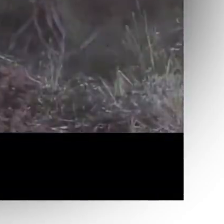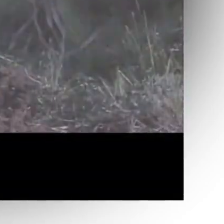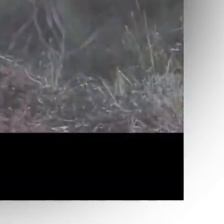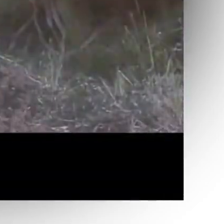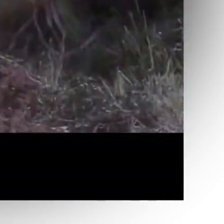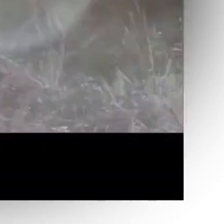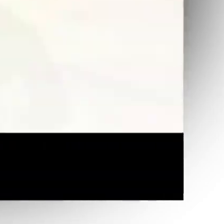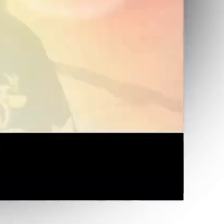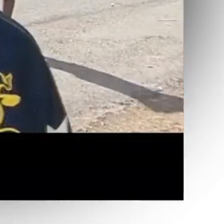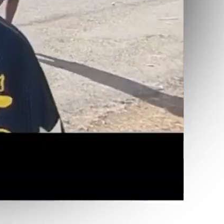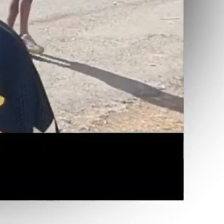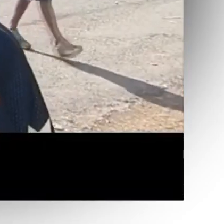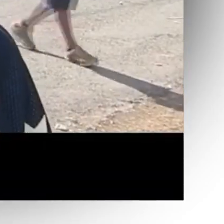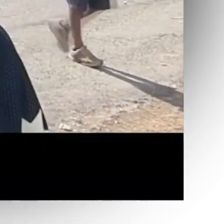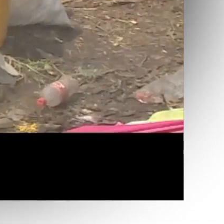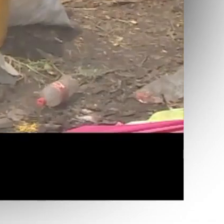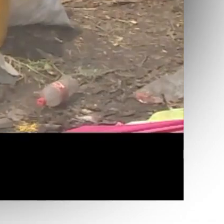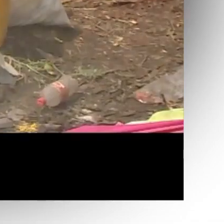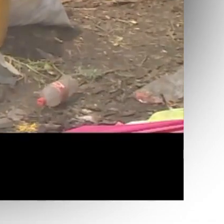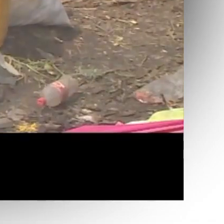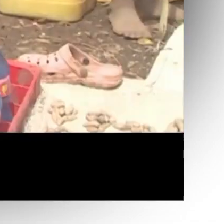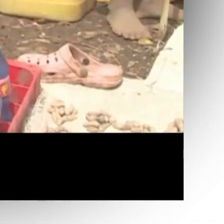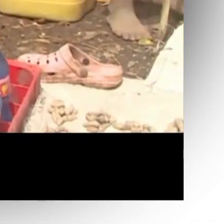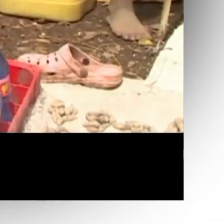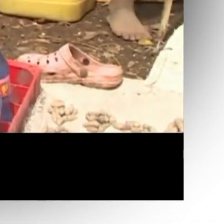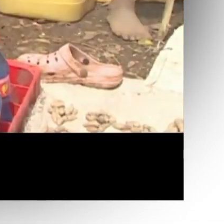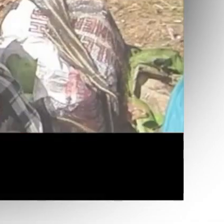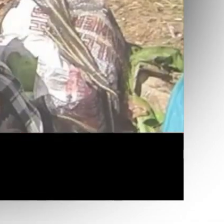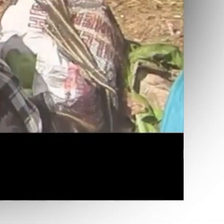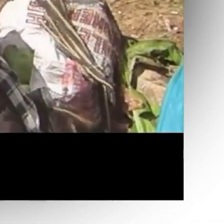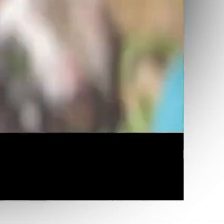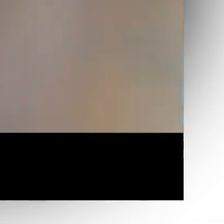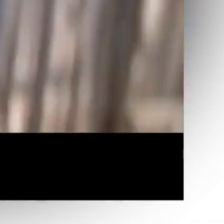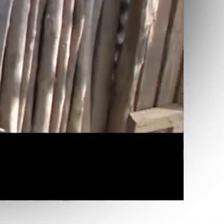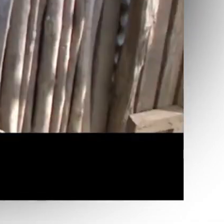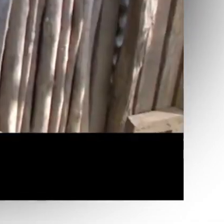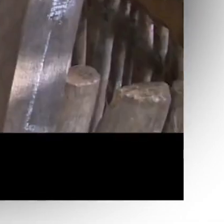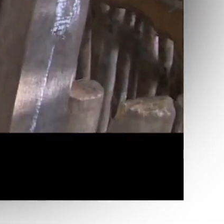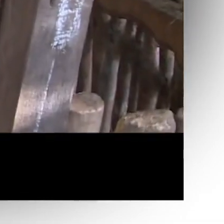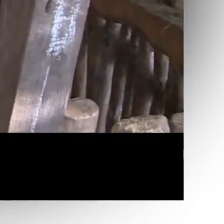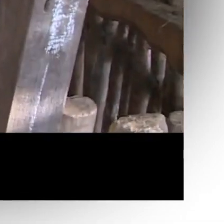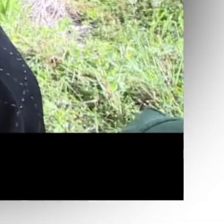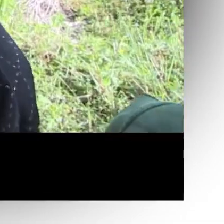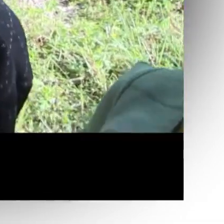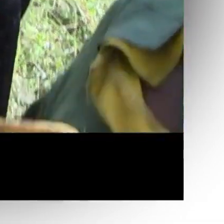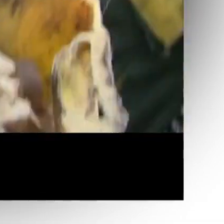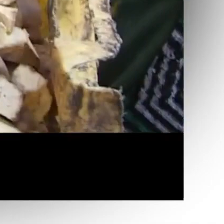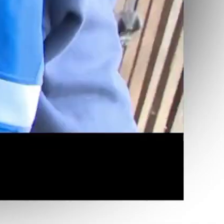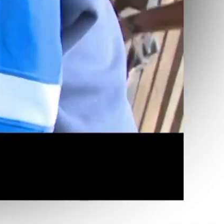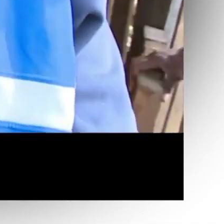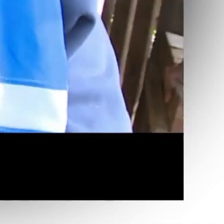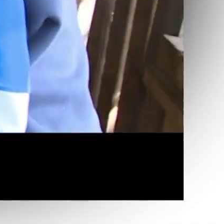with food. The harvest from the garden, we are selling it in the market, and the children are helping their parents in looking after